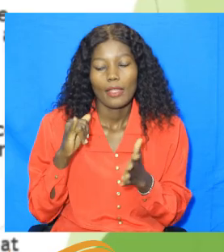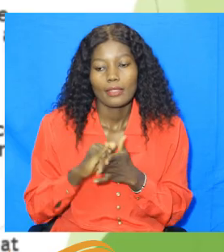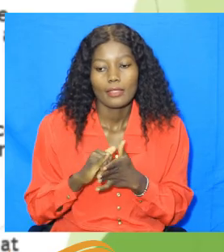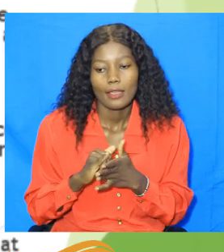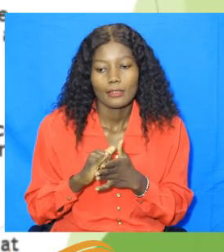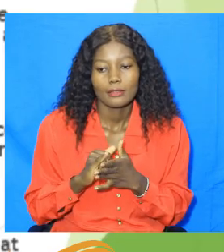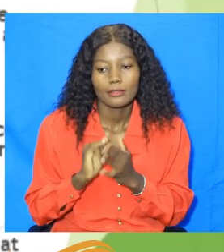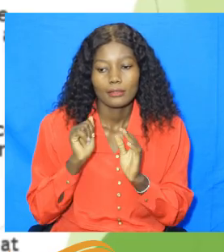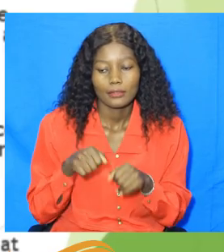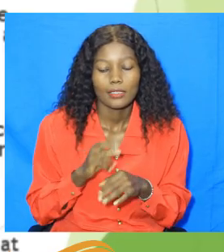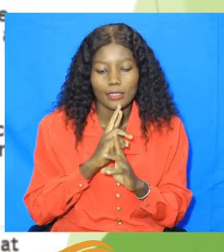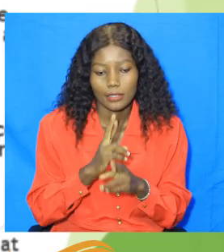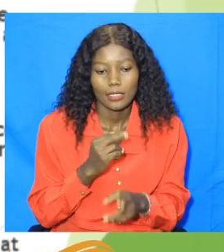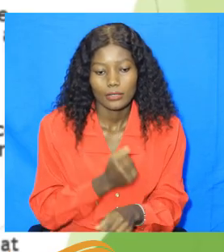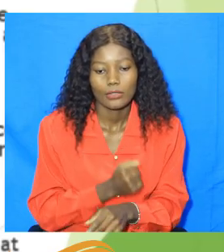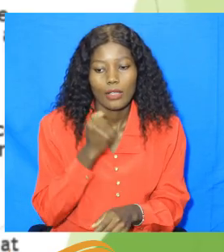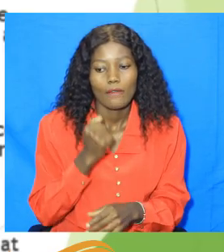amount to a foul.